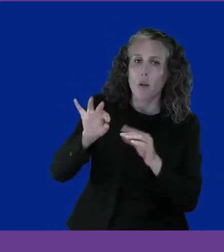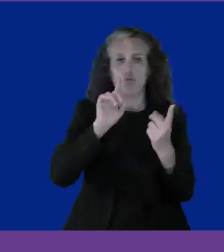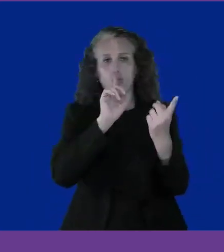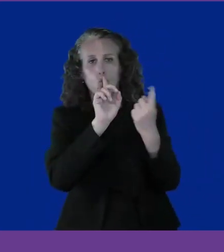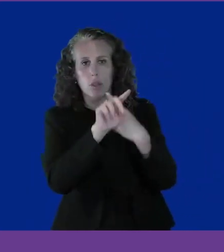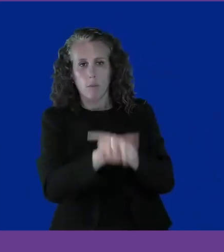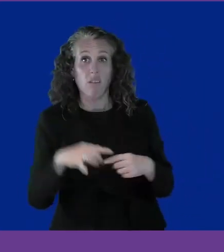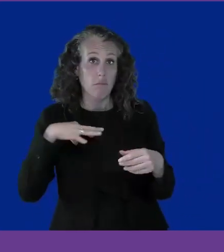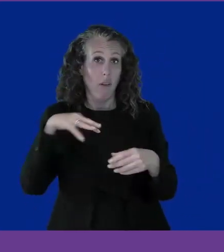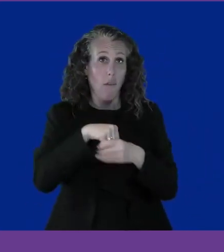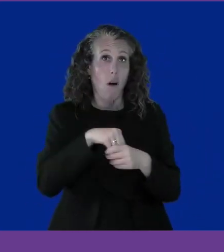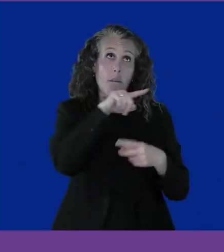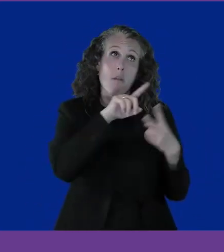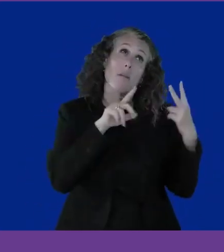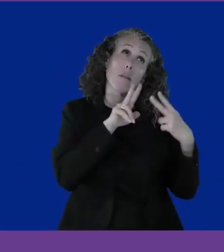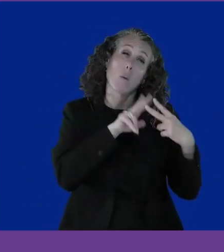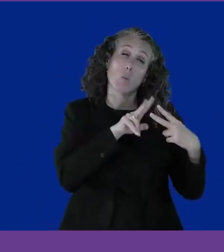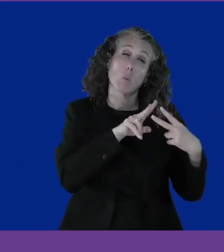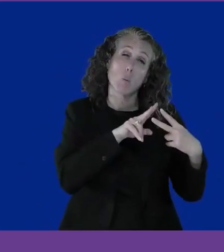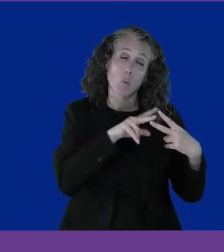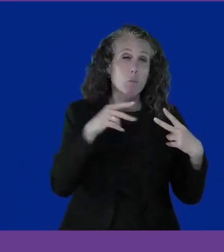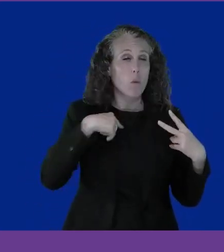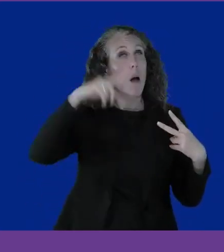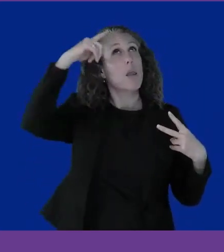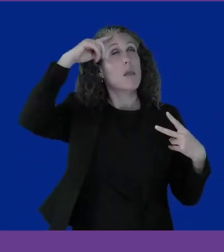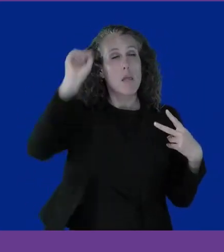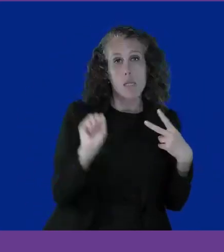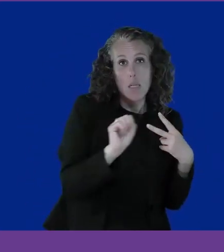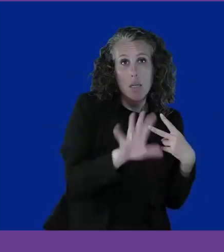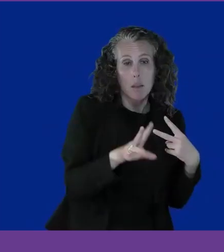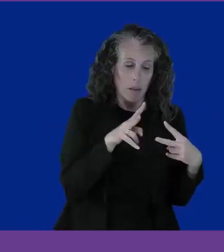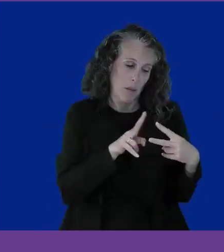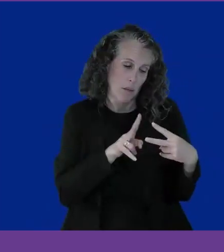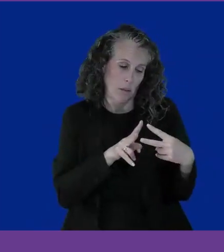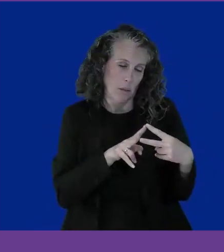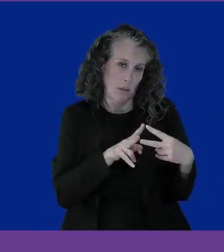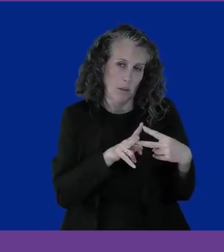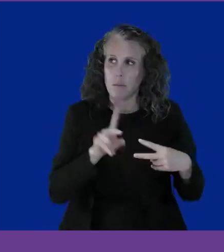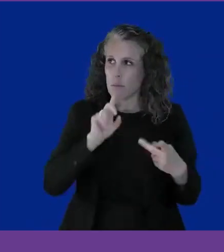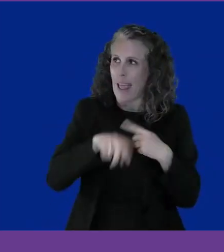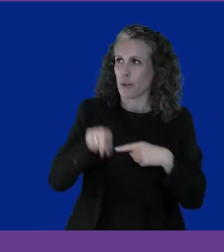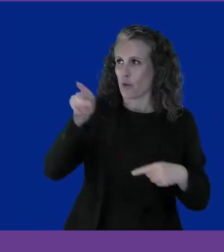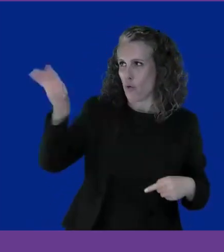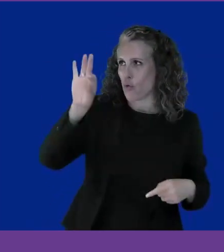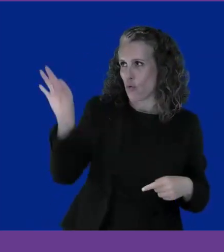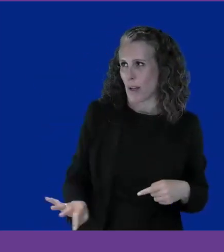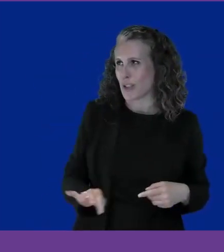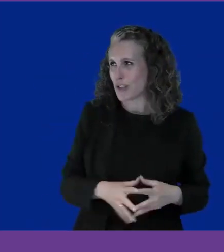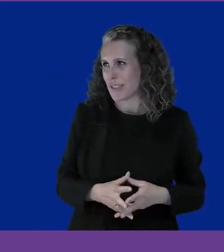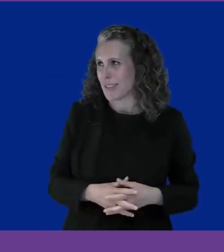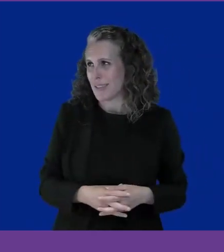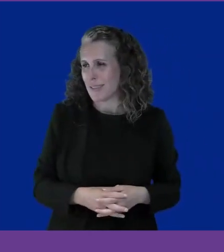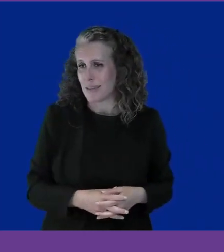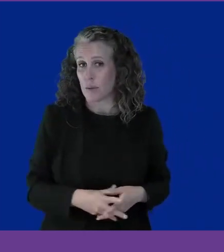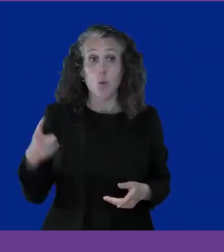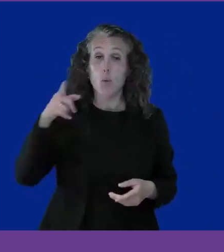So those are two moments that I have at the top of my hand, in my head, to reply to your question on when does the Commission take